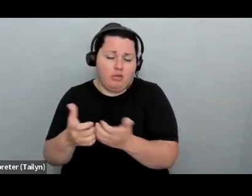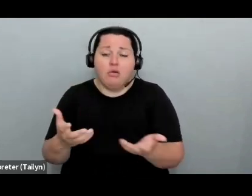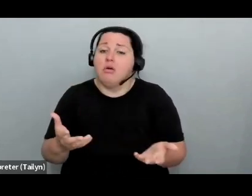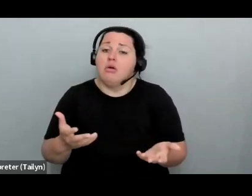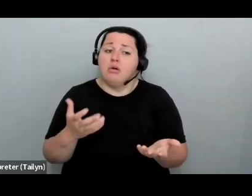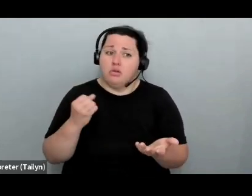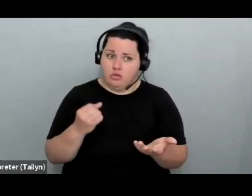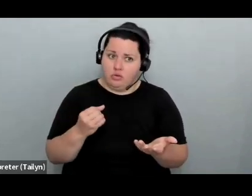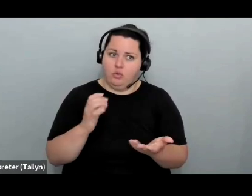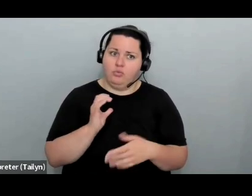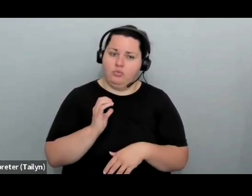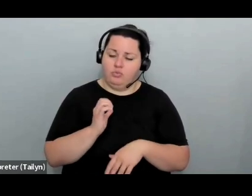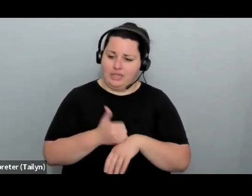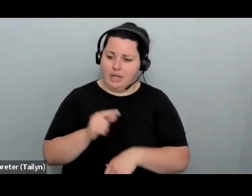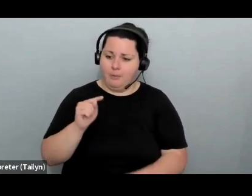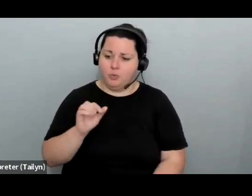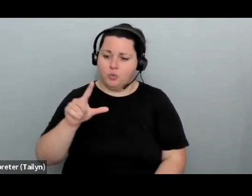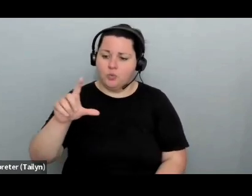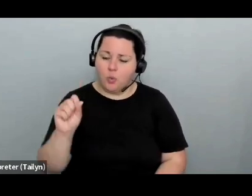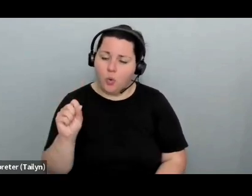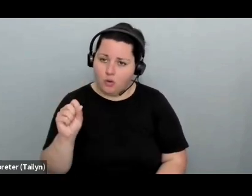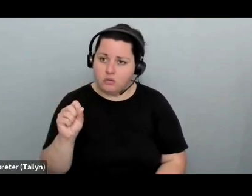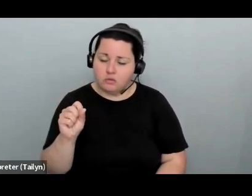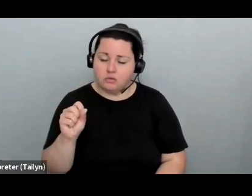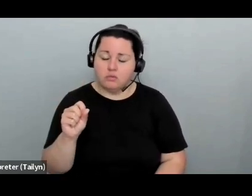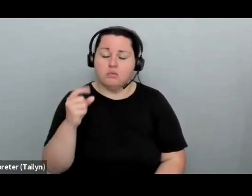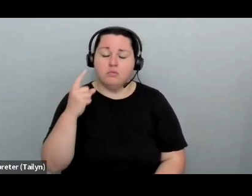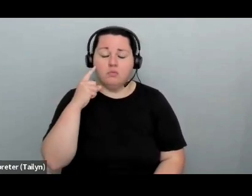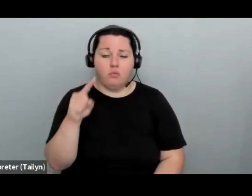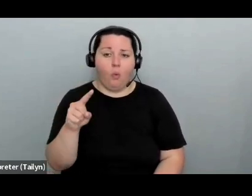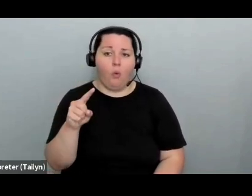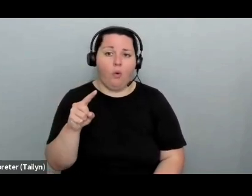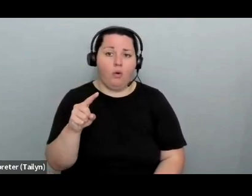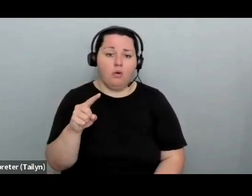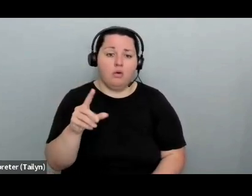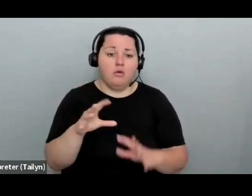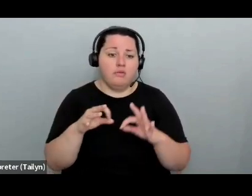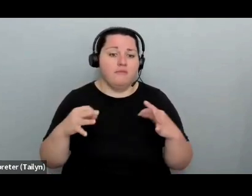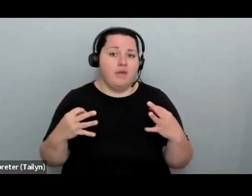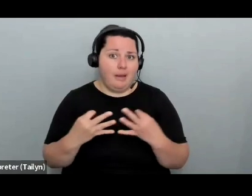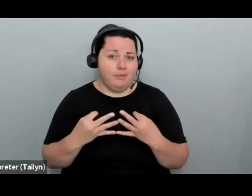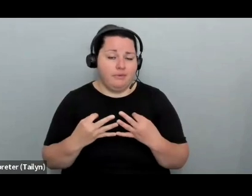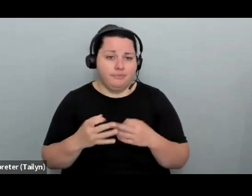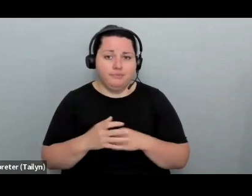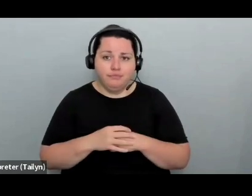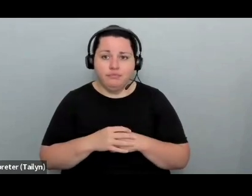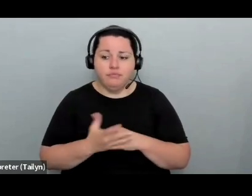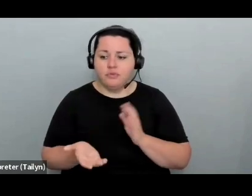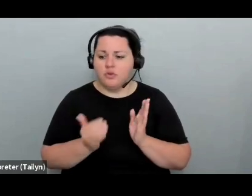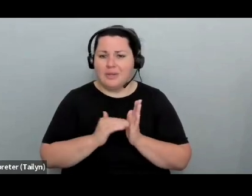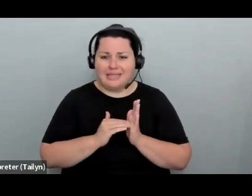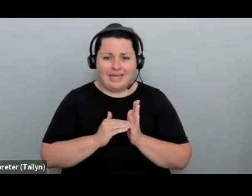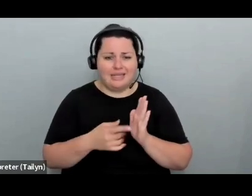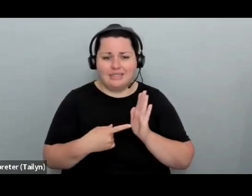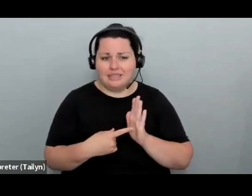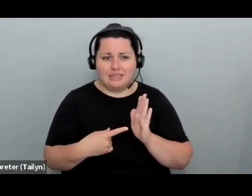really creating some tools and some toolbox for the, for the family, for the youth. So again, here's just an